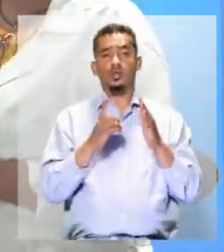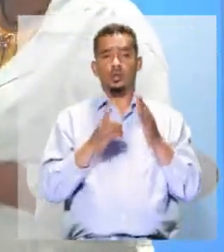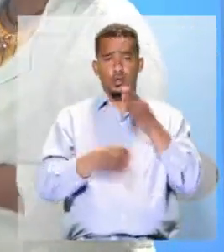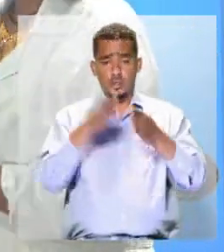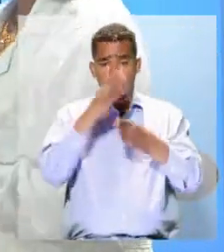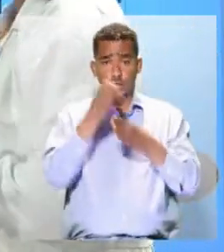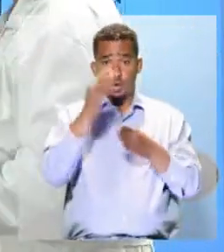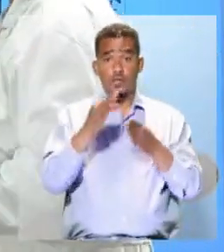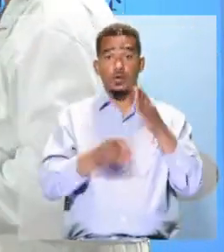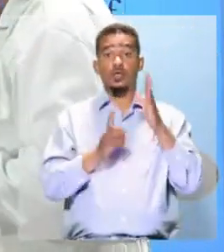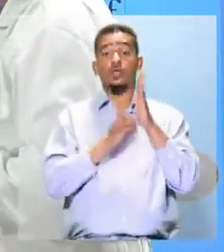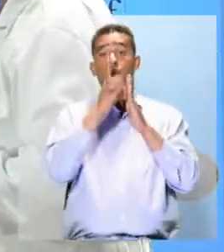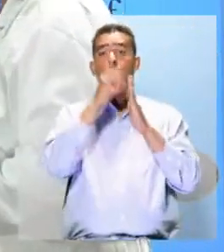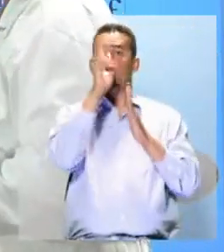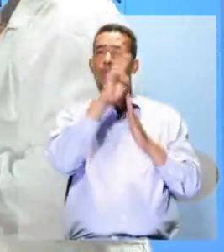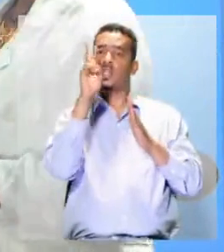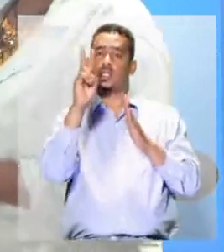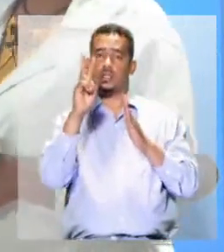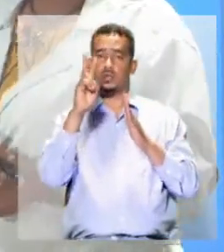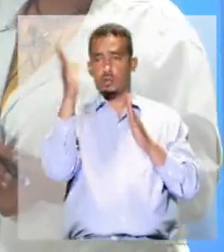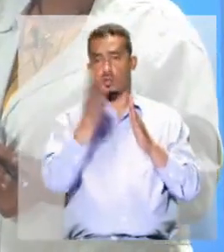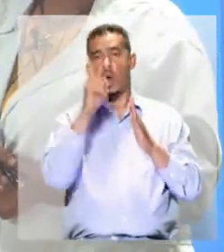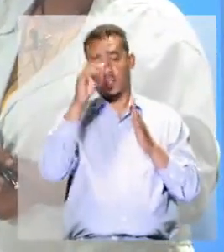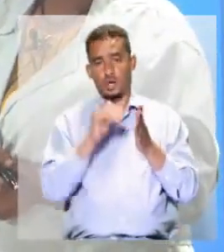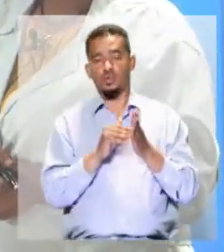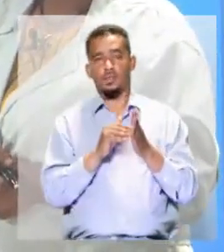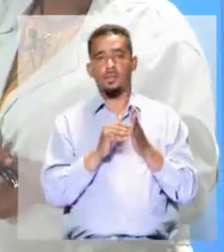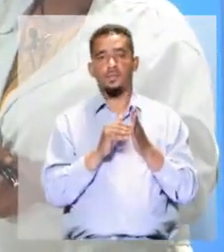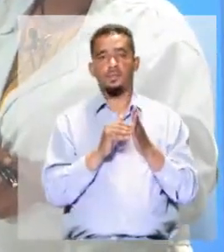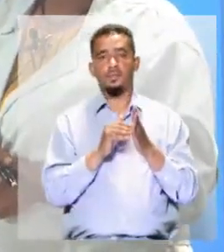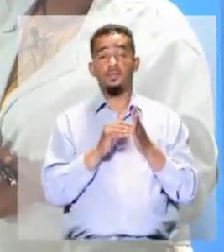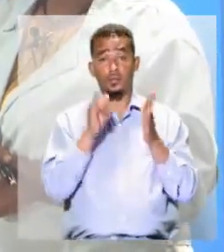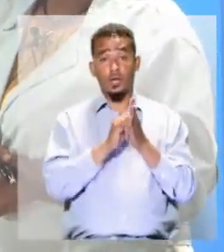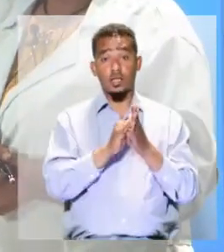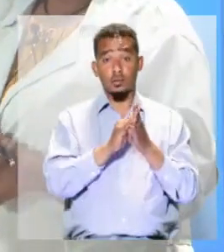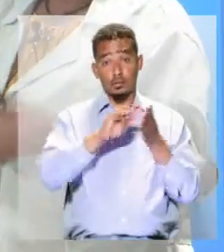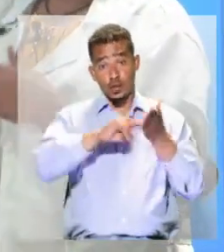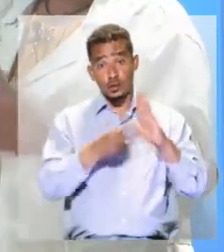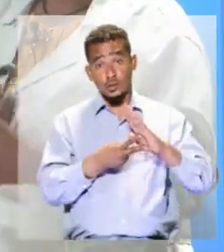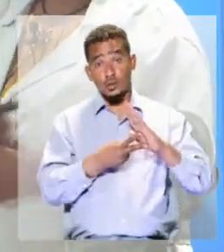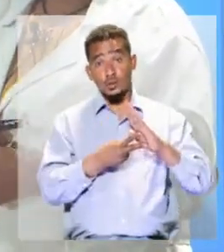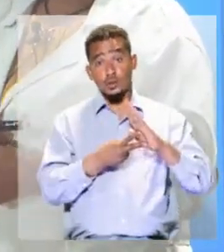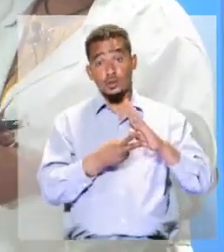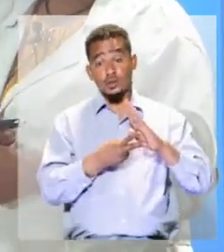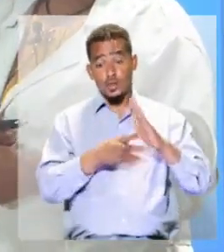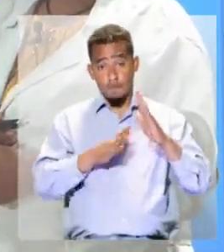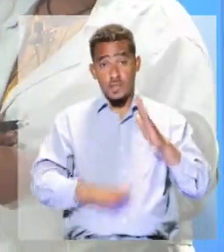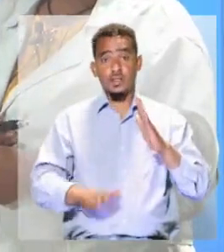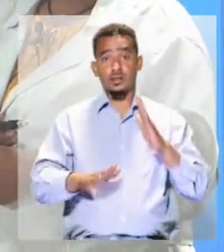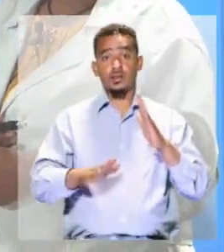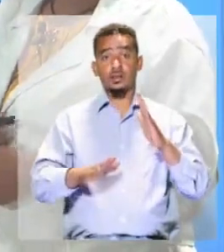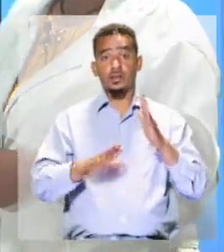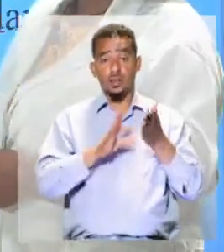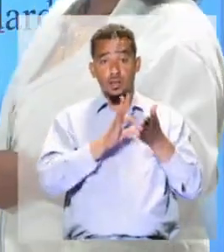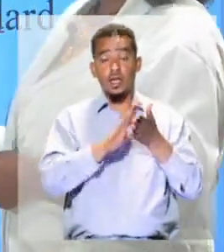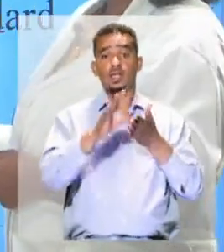developing countries is 22 per 1,000. That means the birth rate of